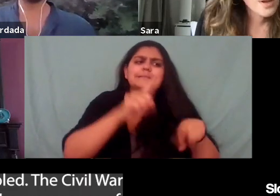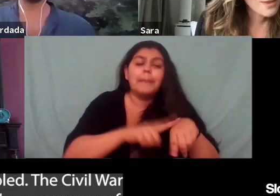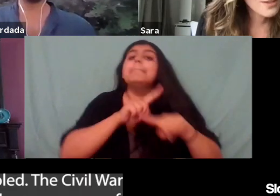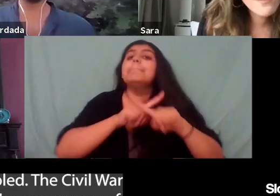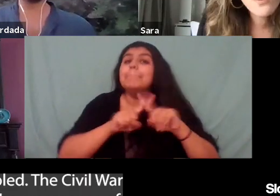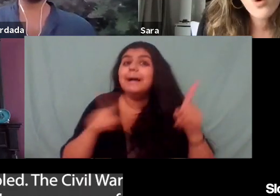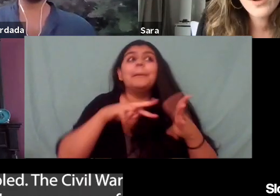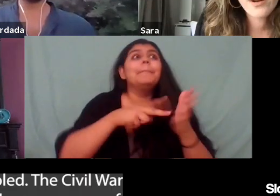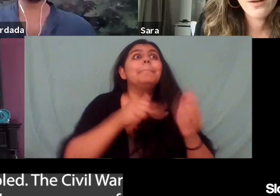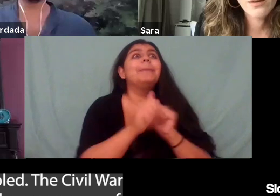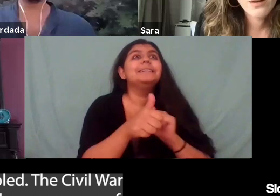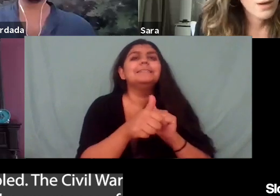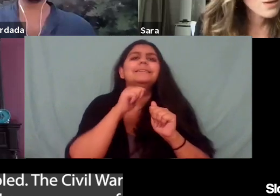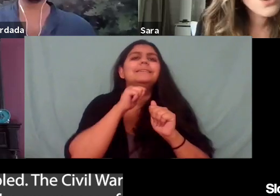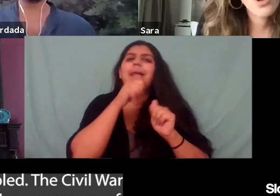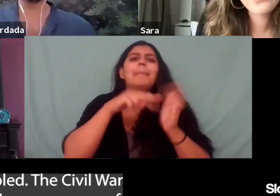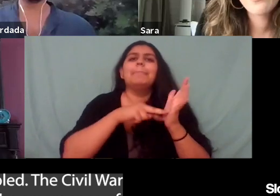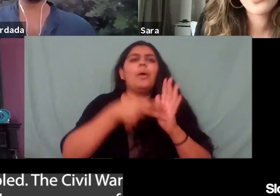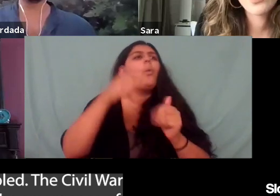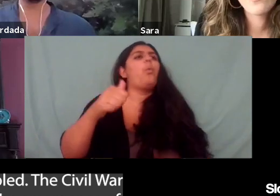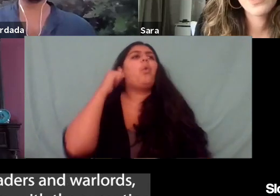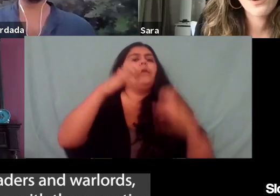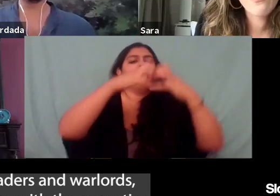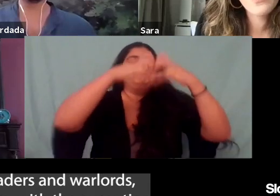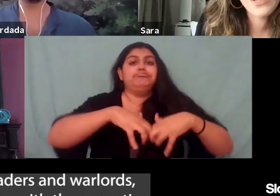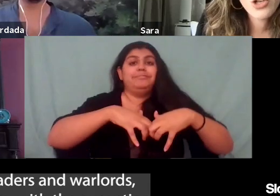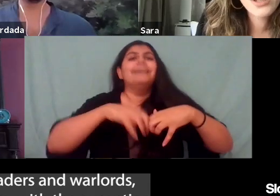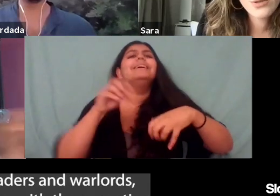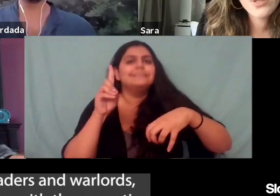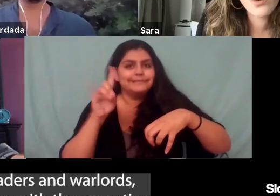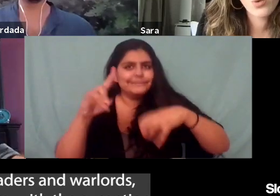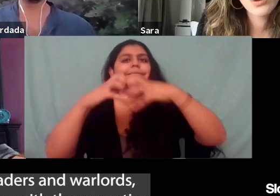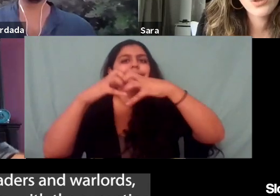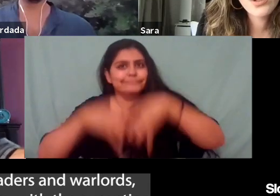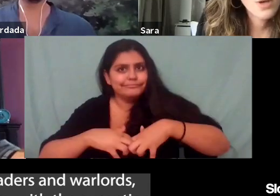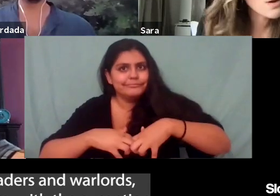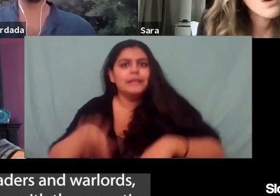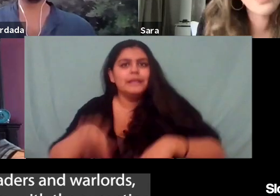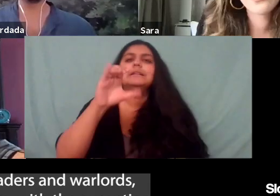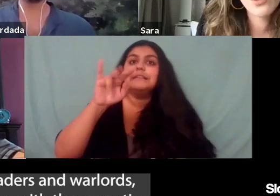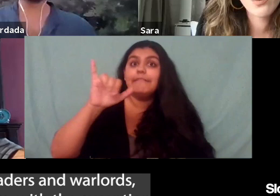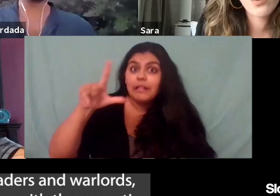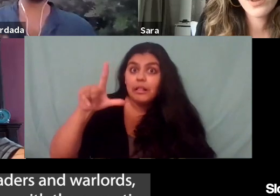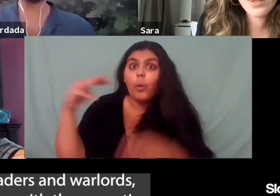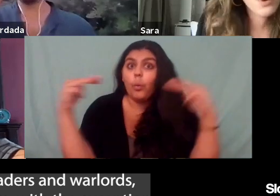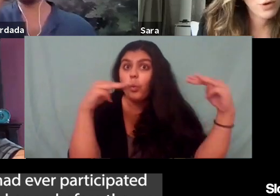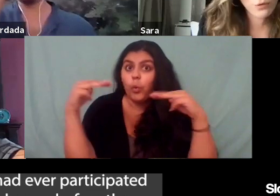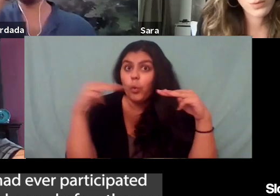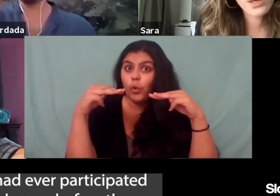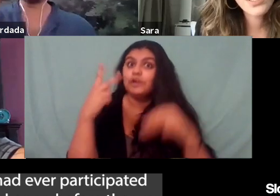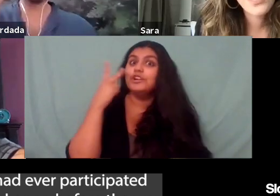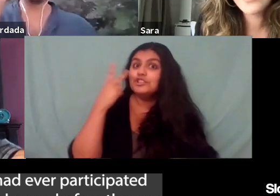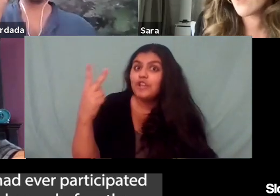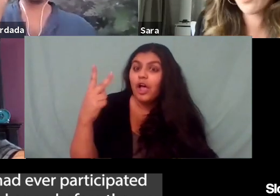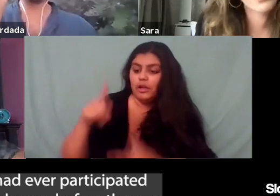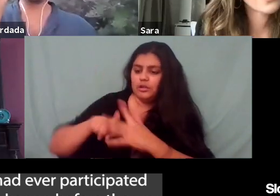crumbled. The Civil War era saw the emergence of militia leaders and warlords, none of whom, with the exception of